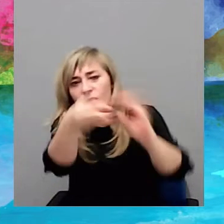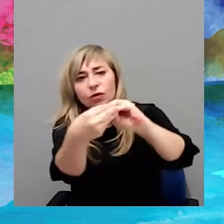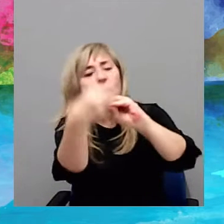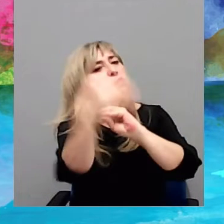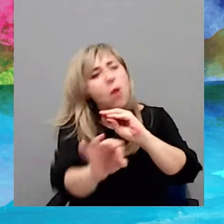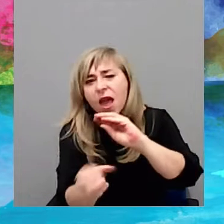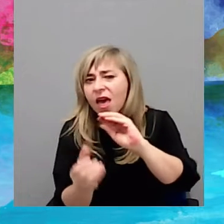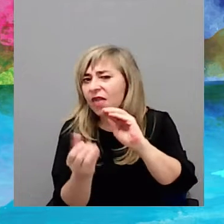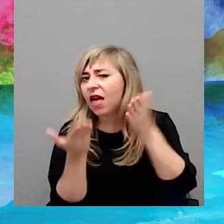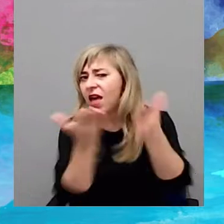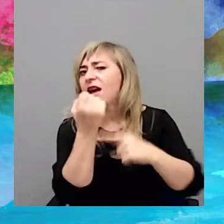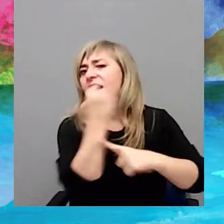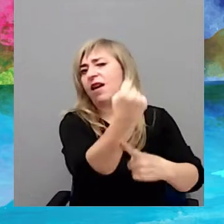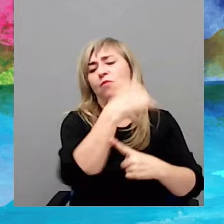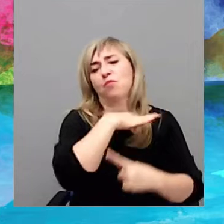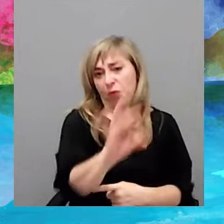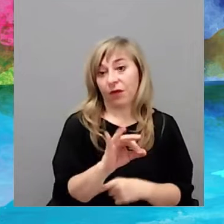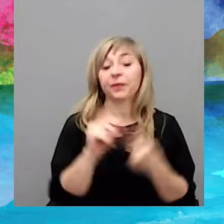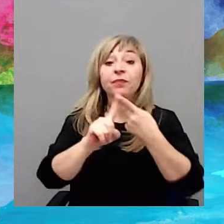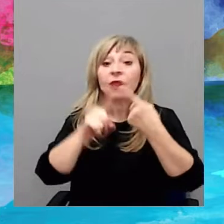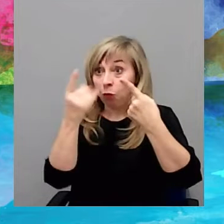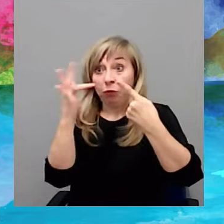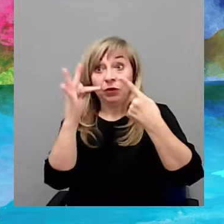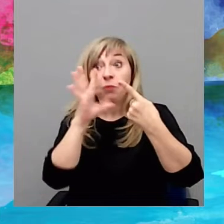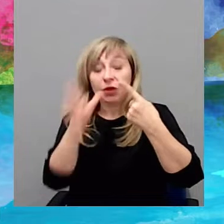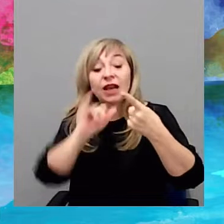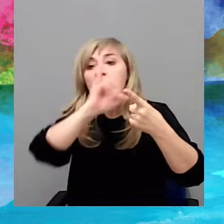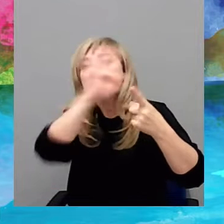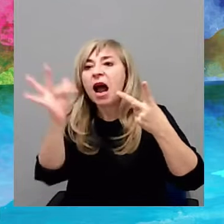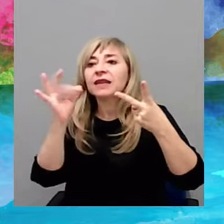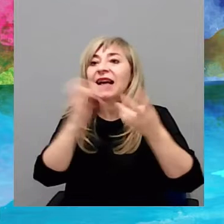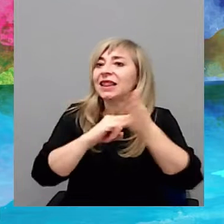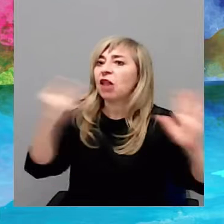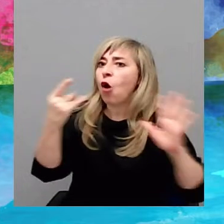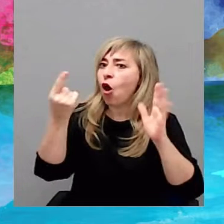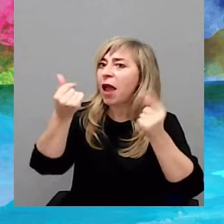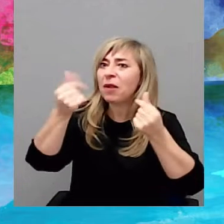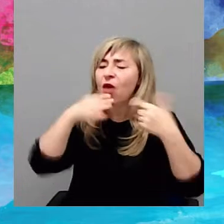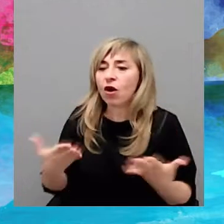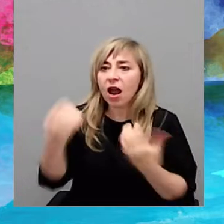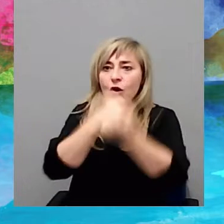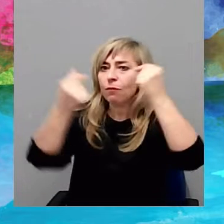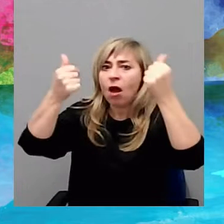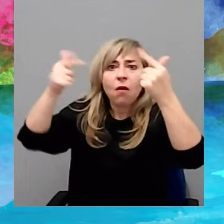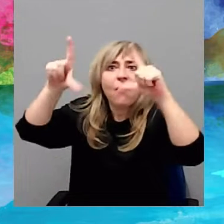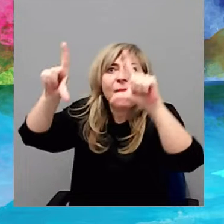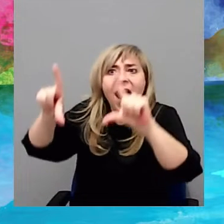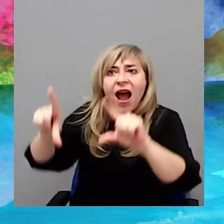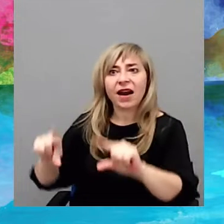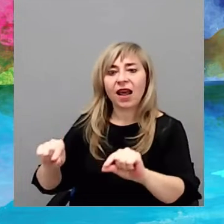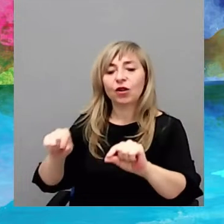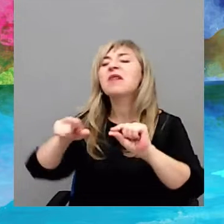together with the technology has gotten cheaper, and so we wanted to implement this